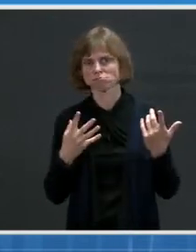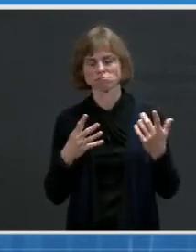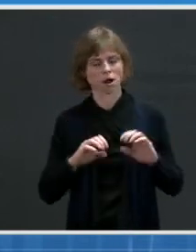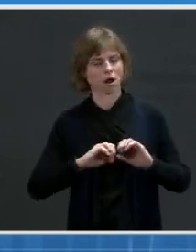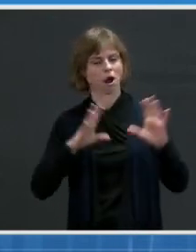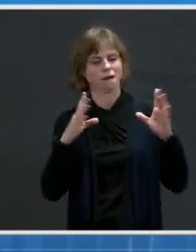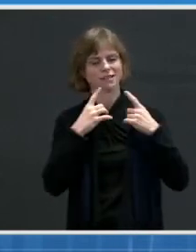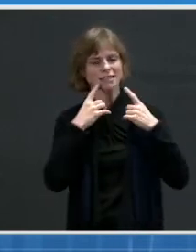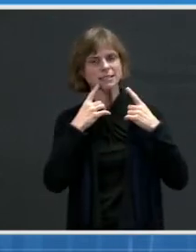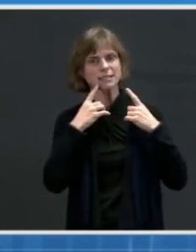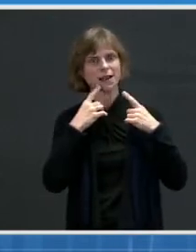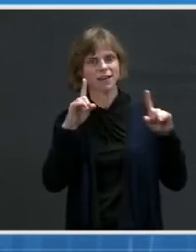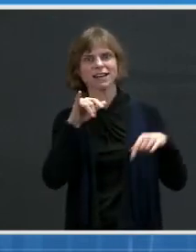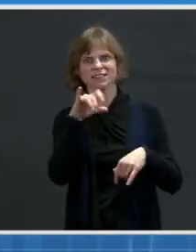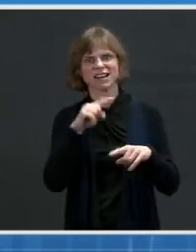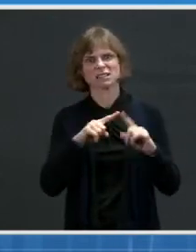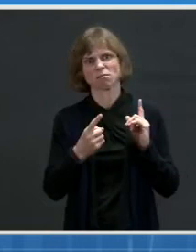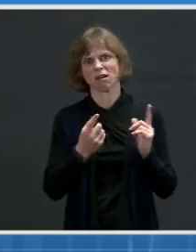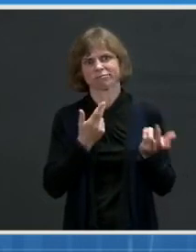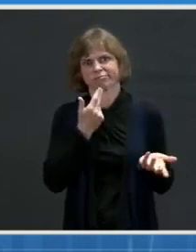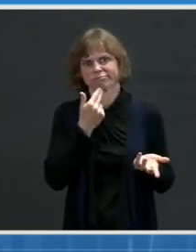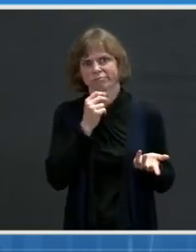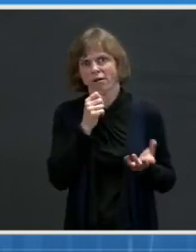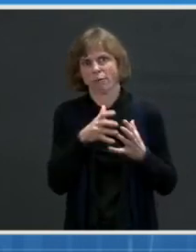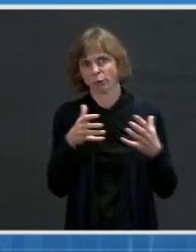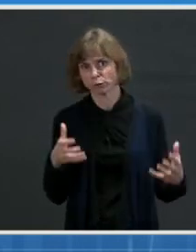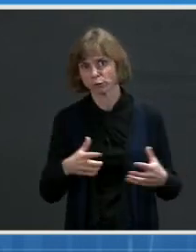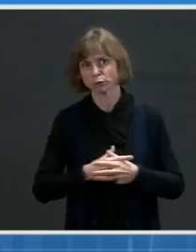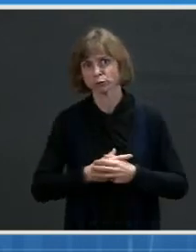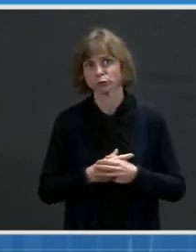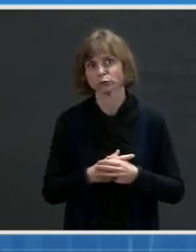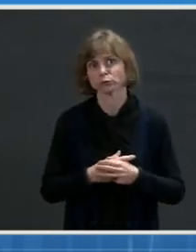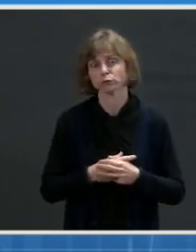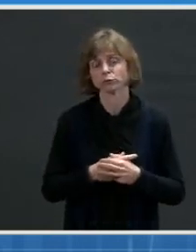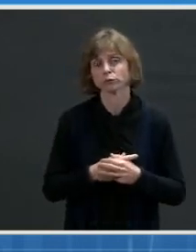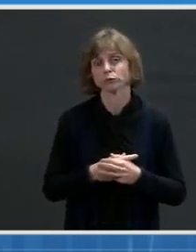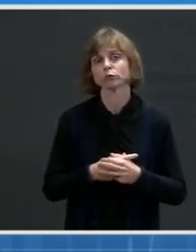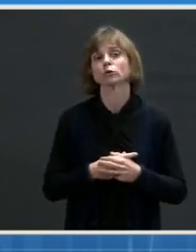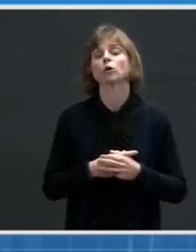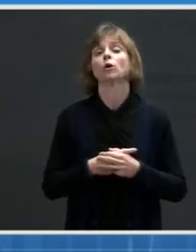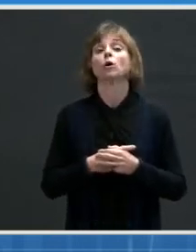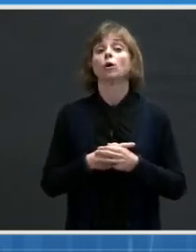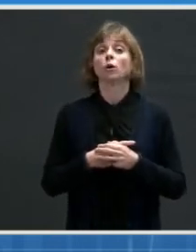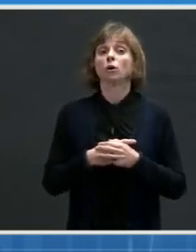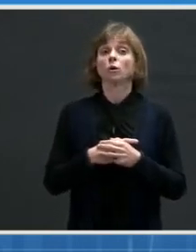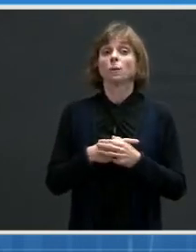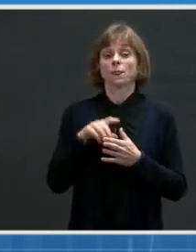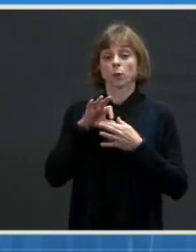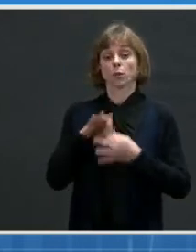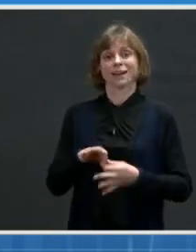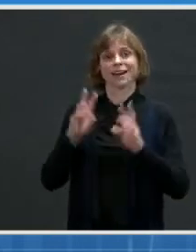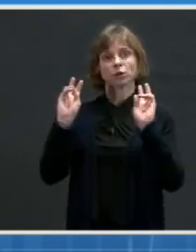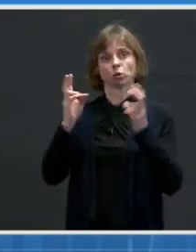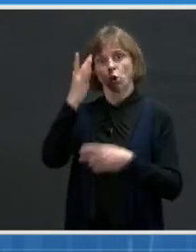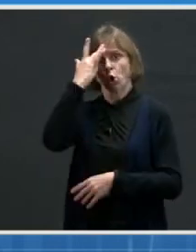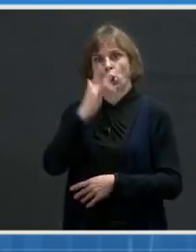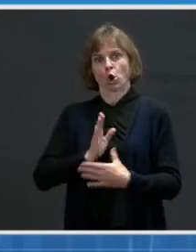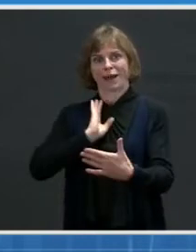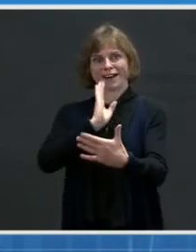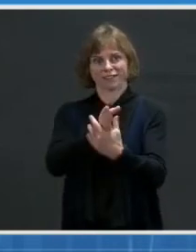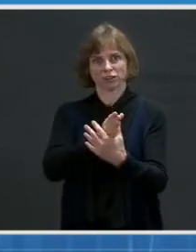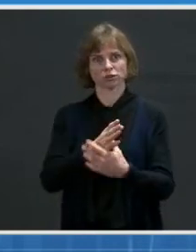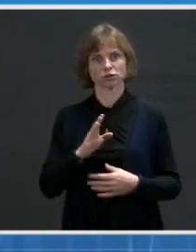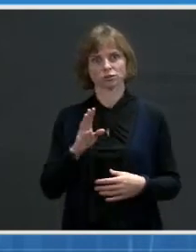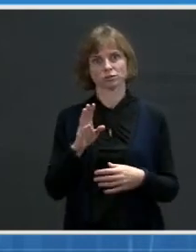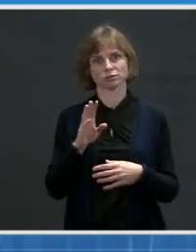but modest. When regard to getting early intervention, monoclonal antibodies,